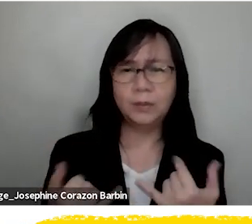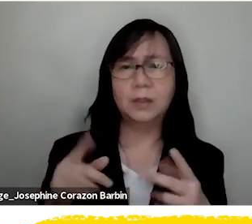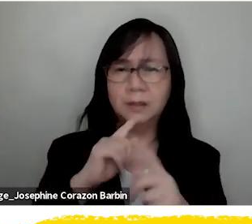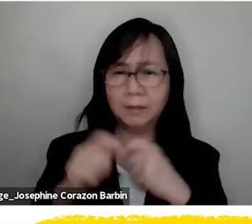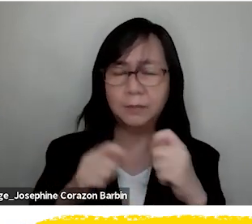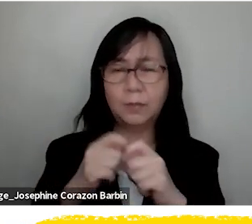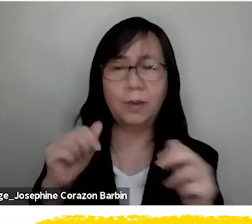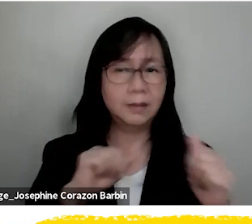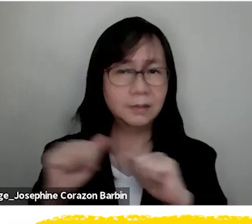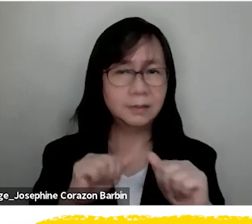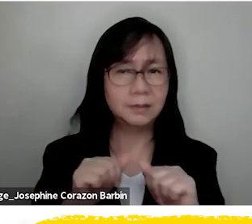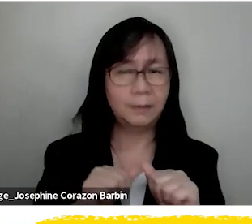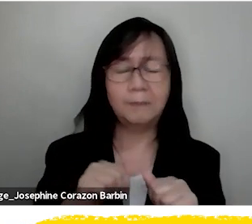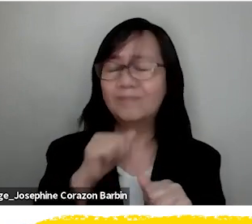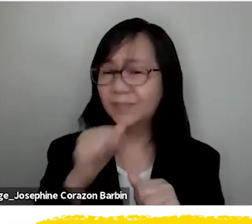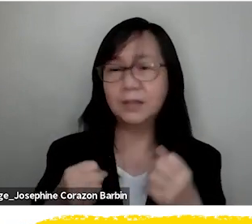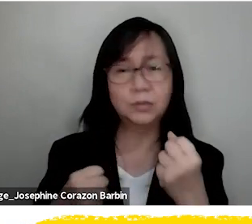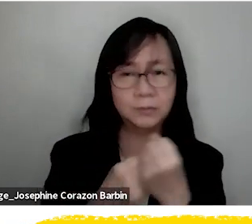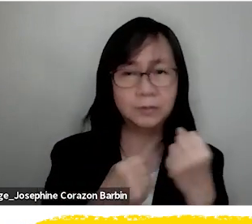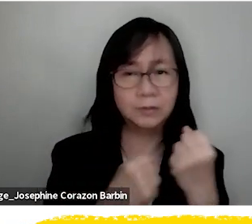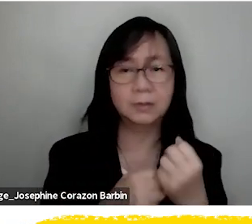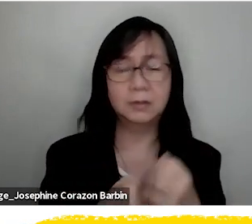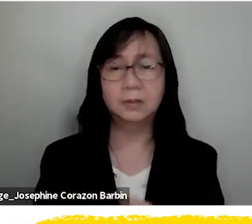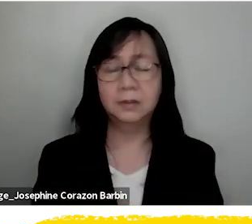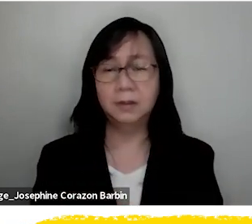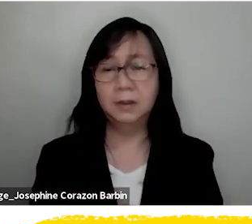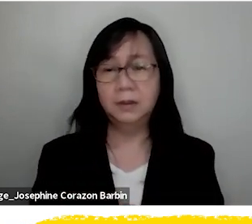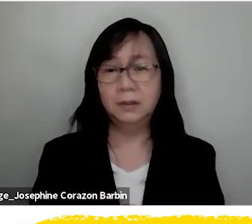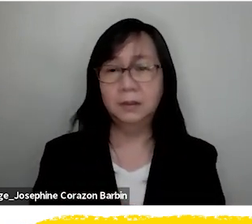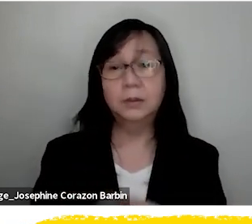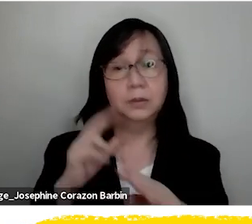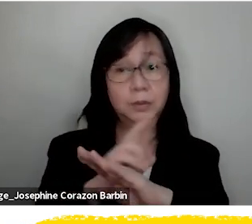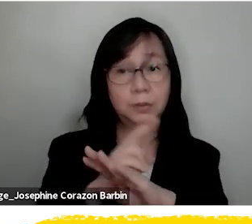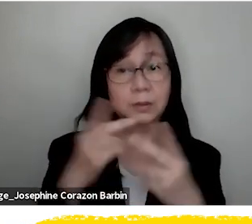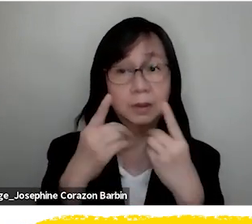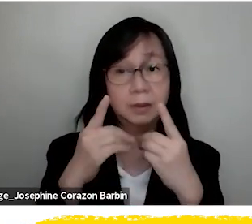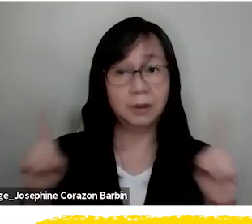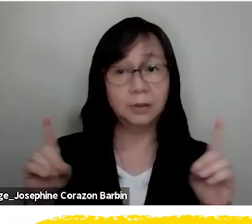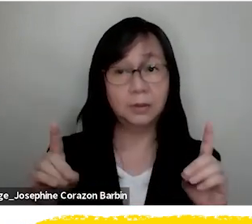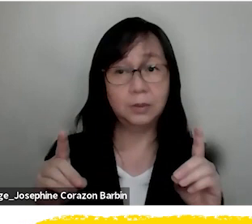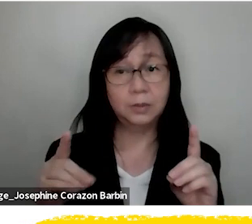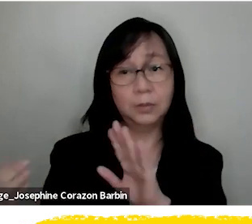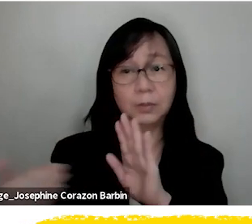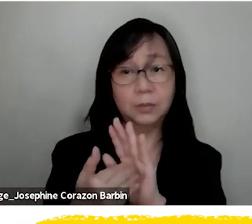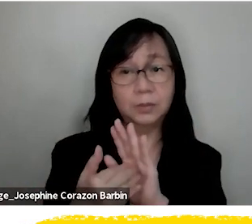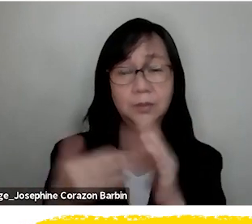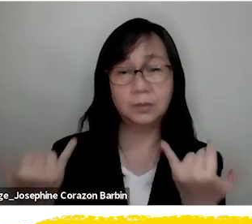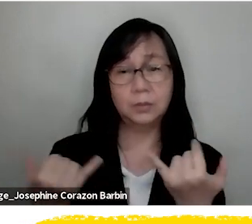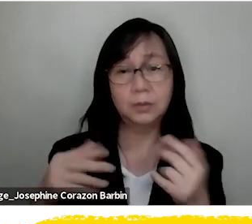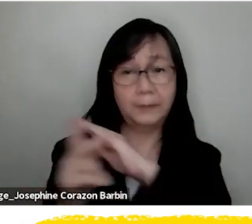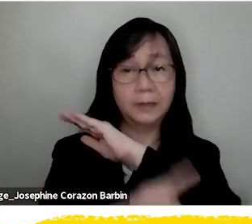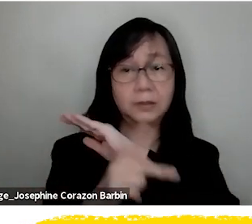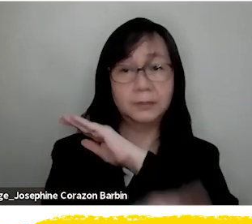actions instead of supporting them. So use the declaration to counter those punishments